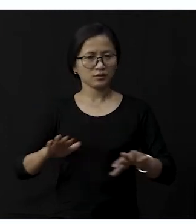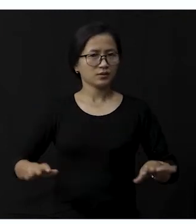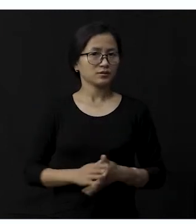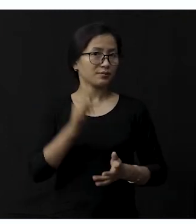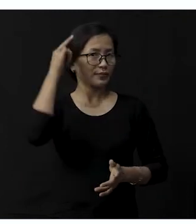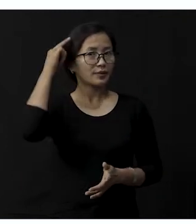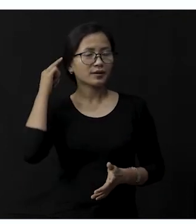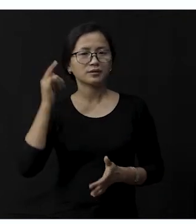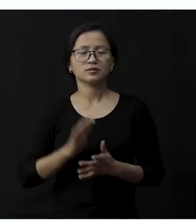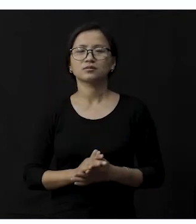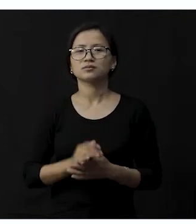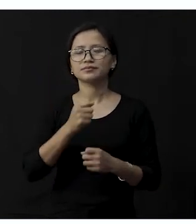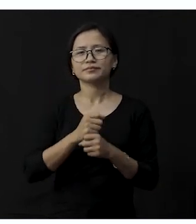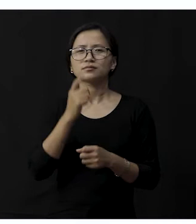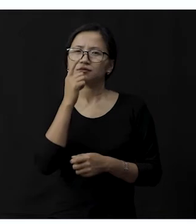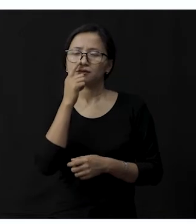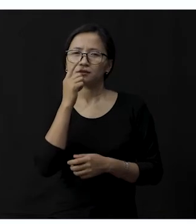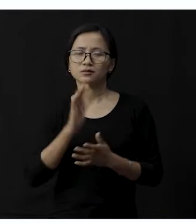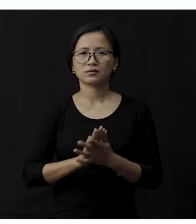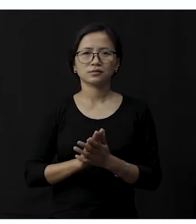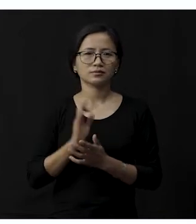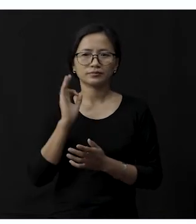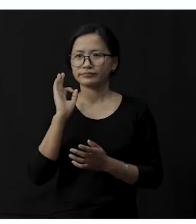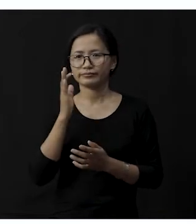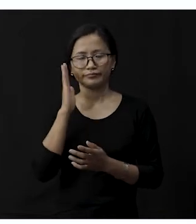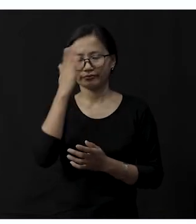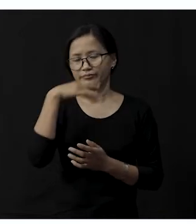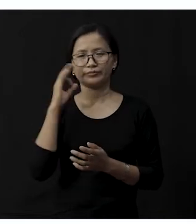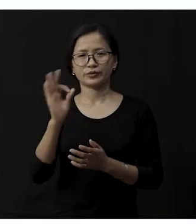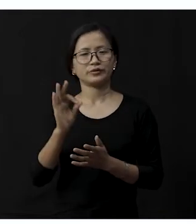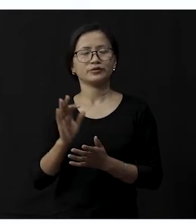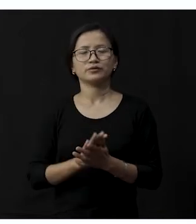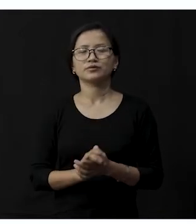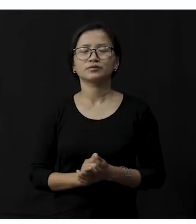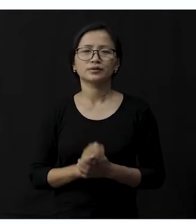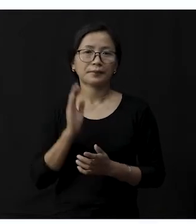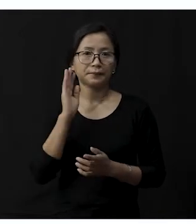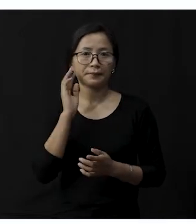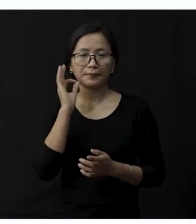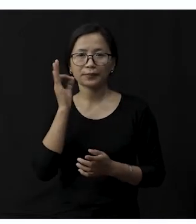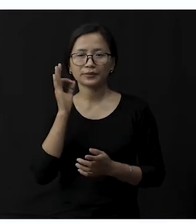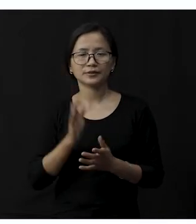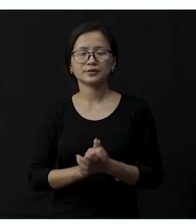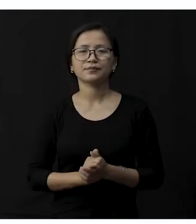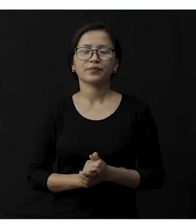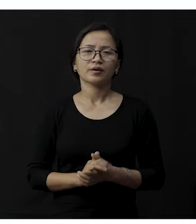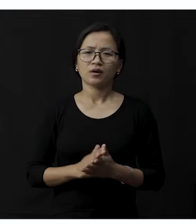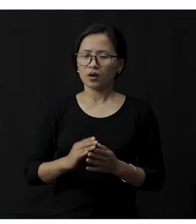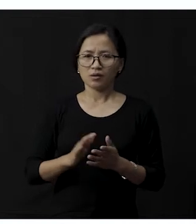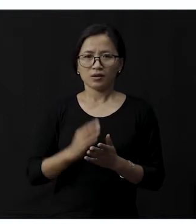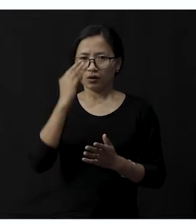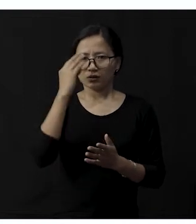The girls really look pretty and beautiful with the beautiful orange colored dress that she